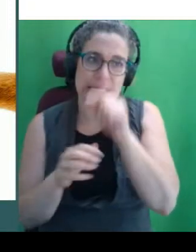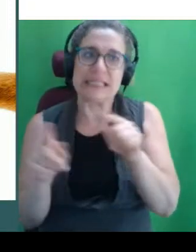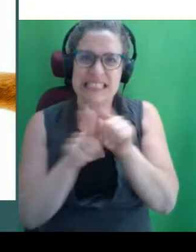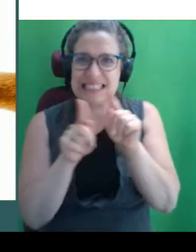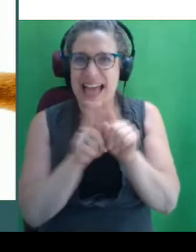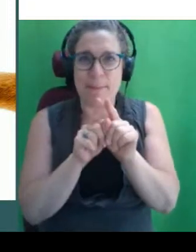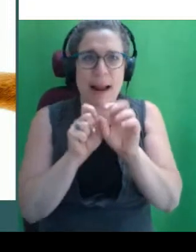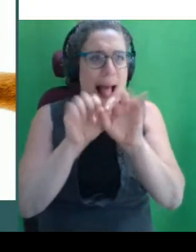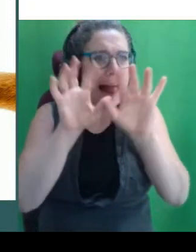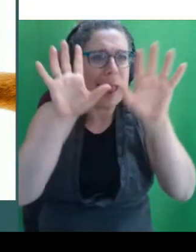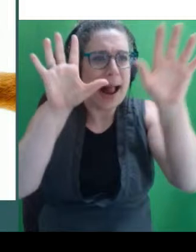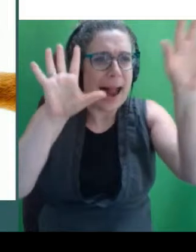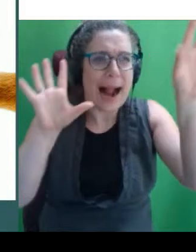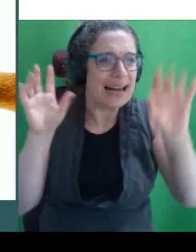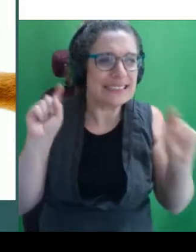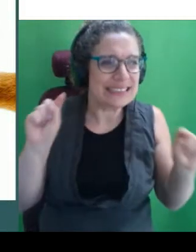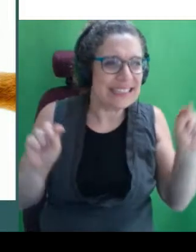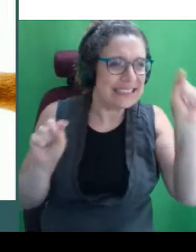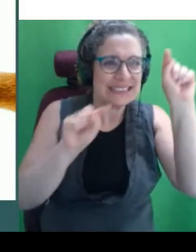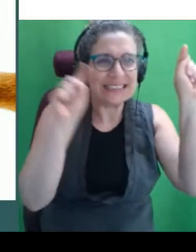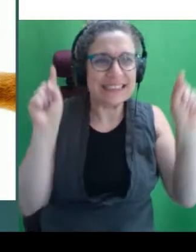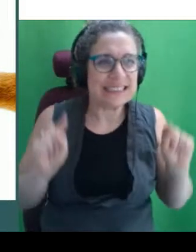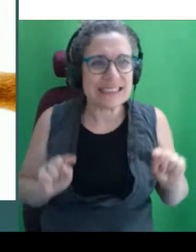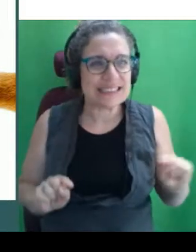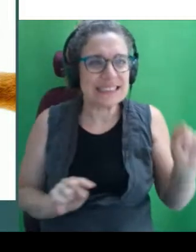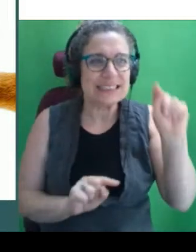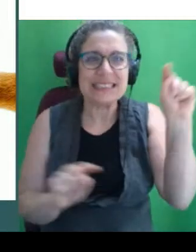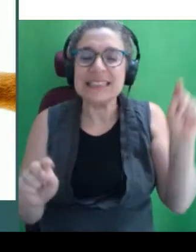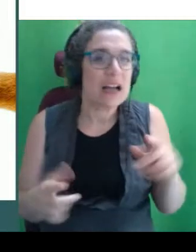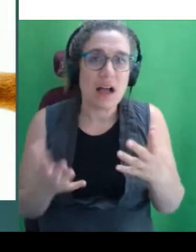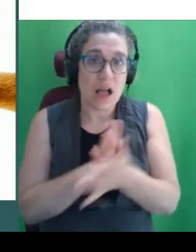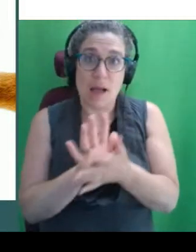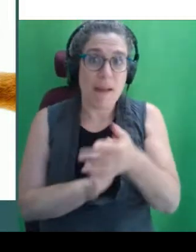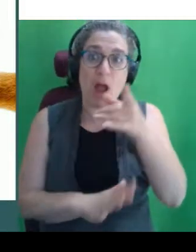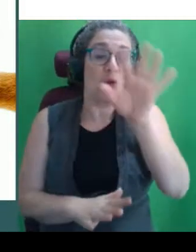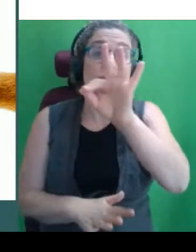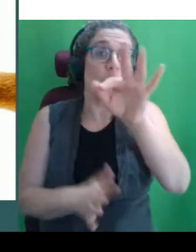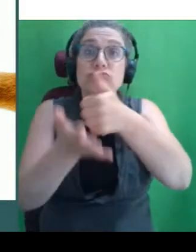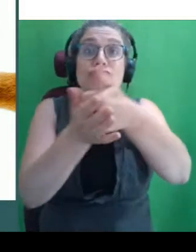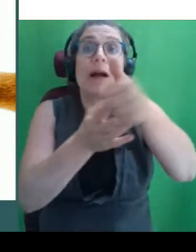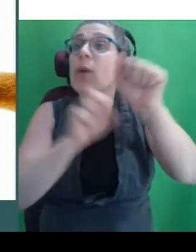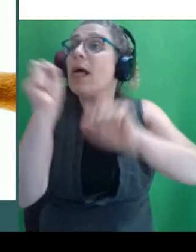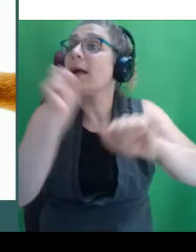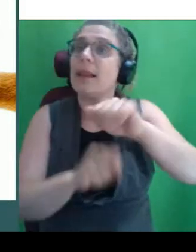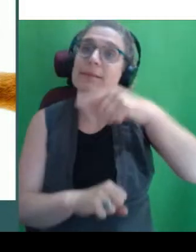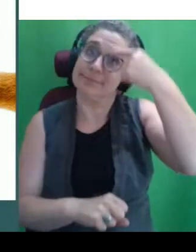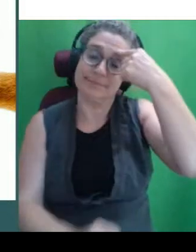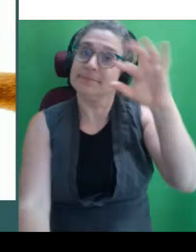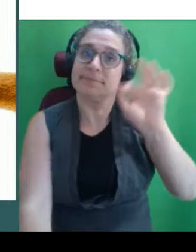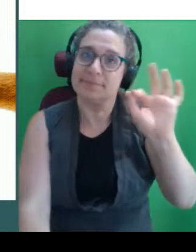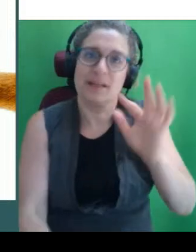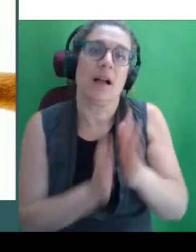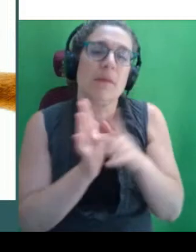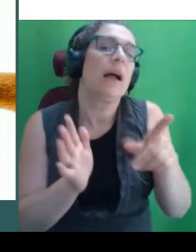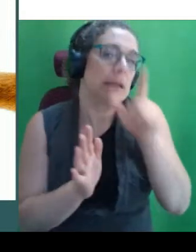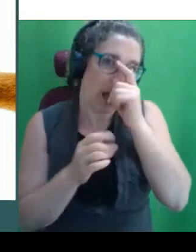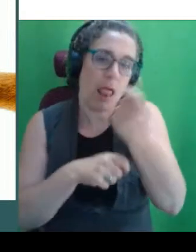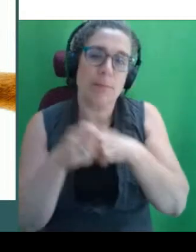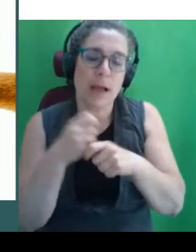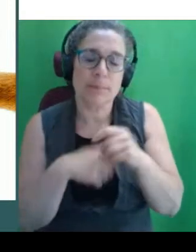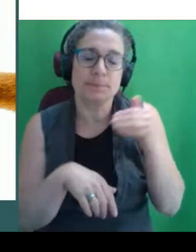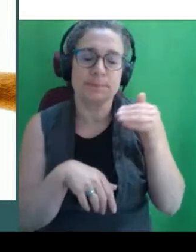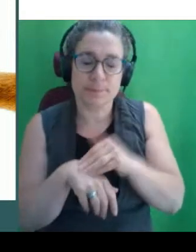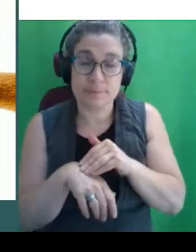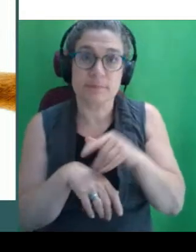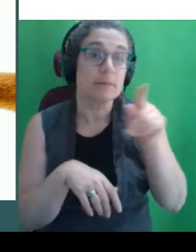literally. And so they're not always places that we clean on a regular basis, and so it can be a real nuisance. It can last for